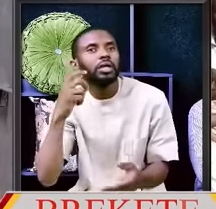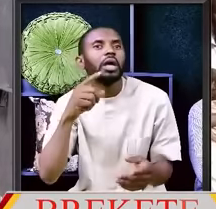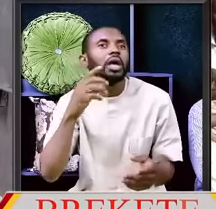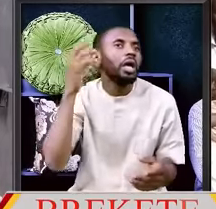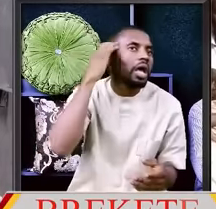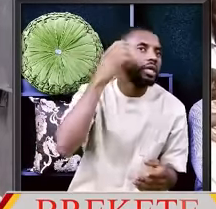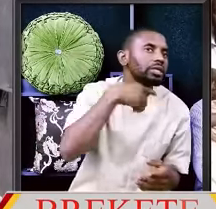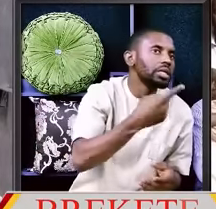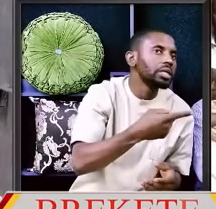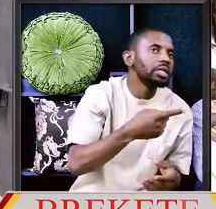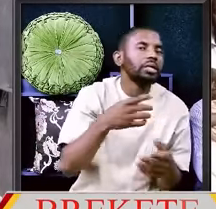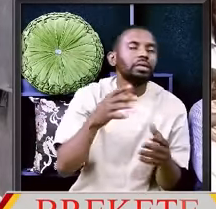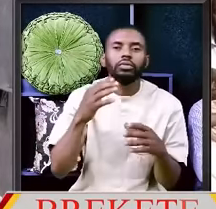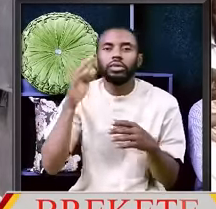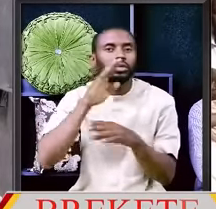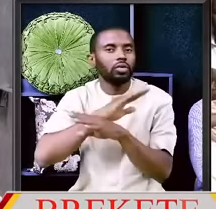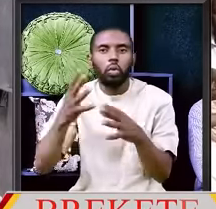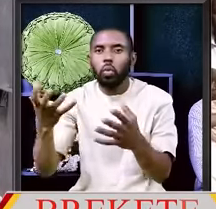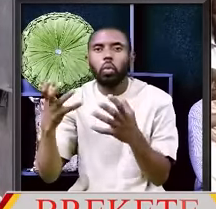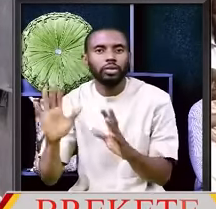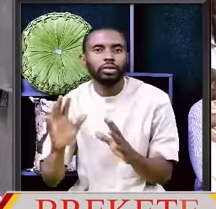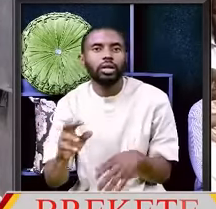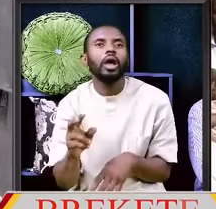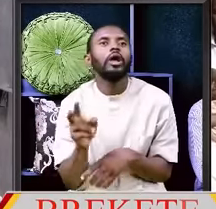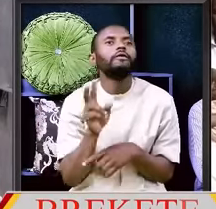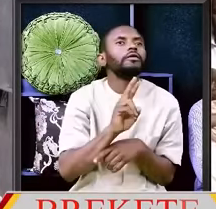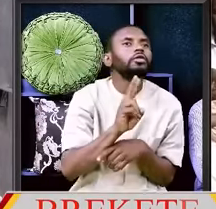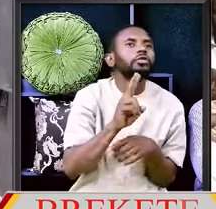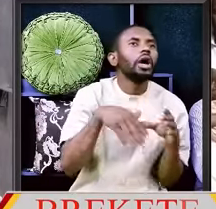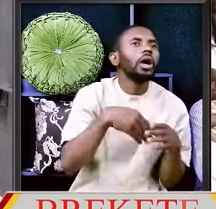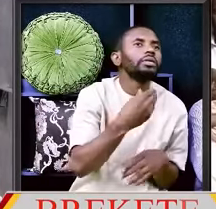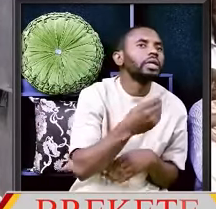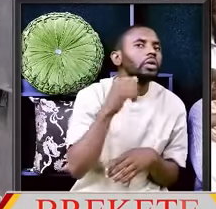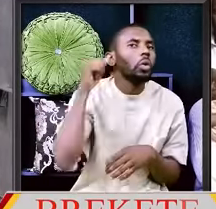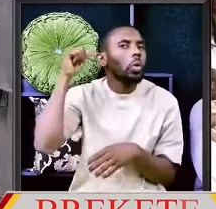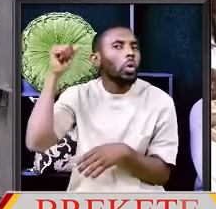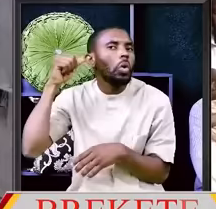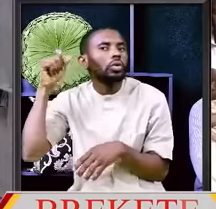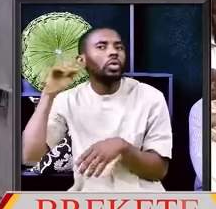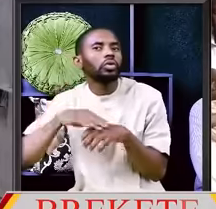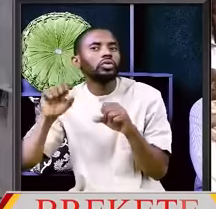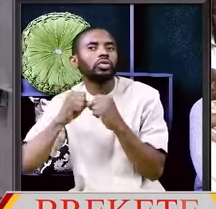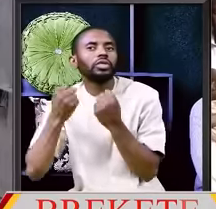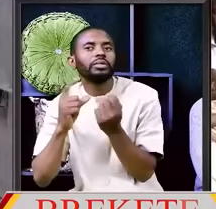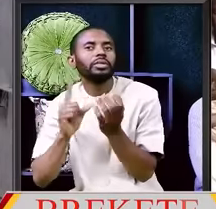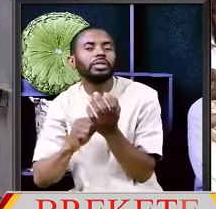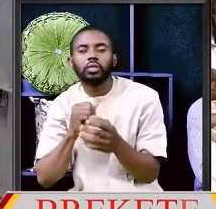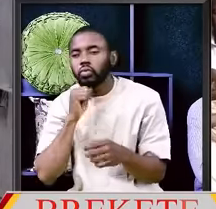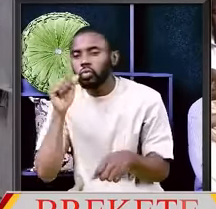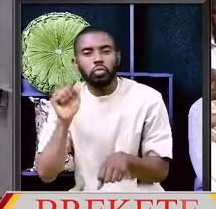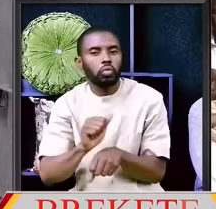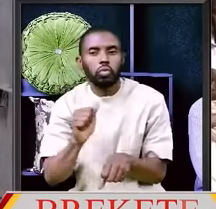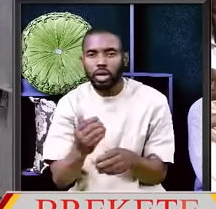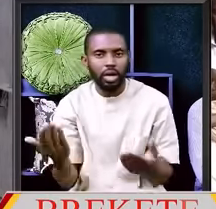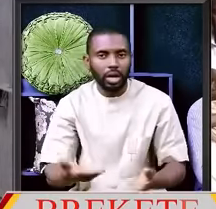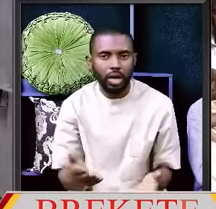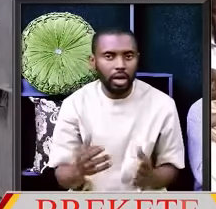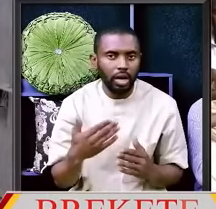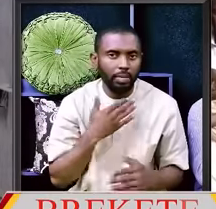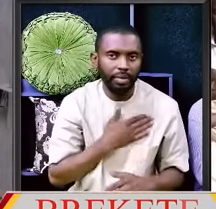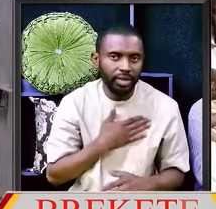them. One video, one audio outside on social media, you know, go work here,